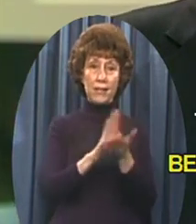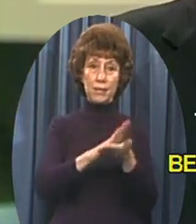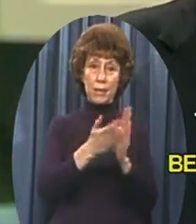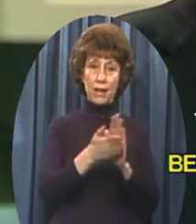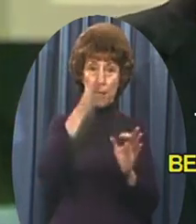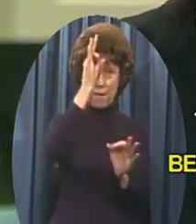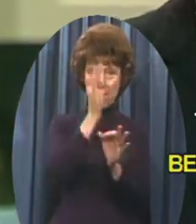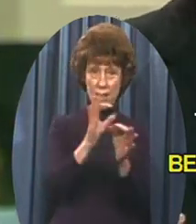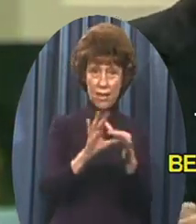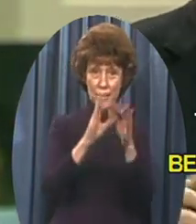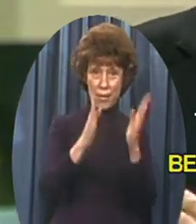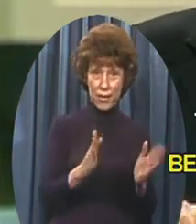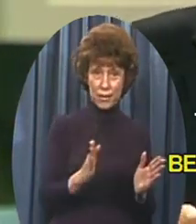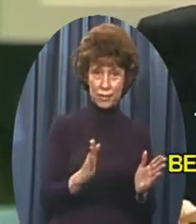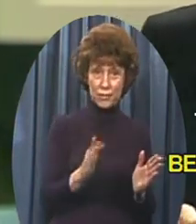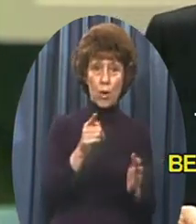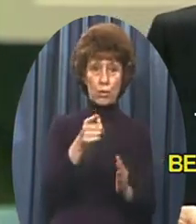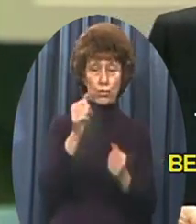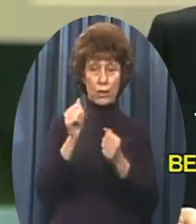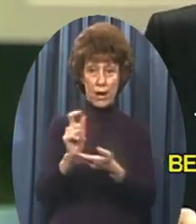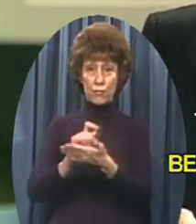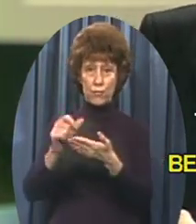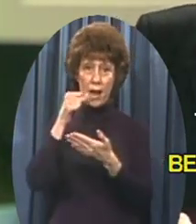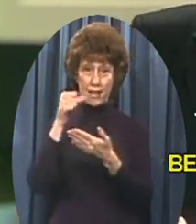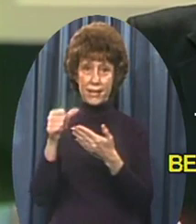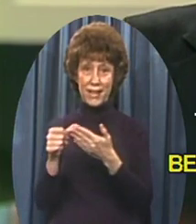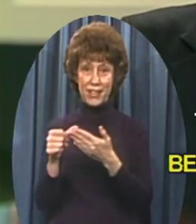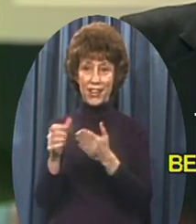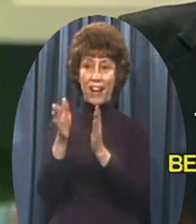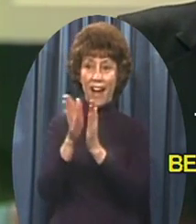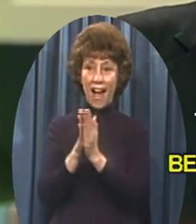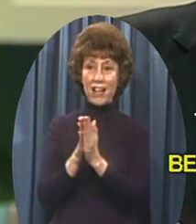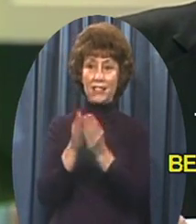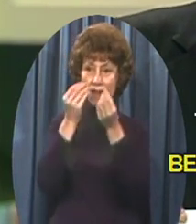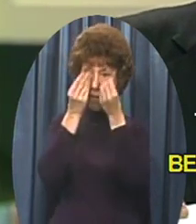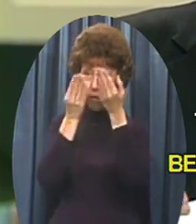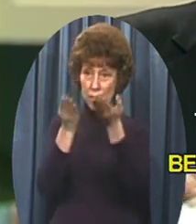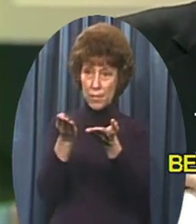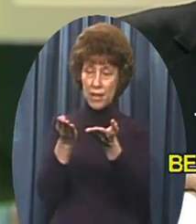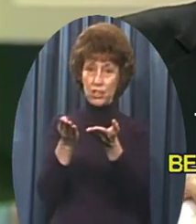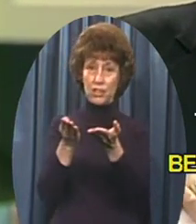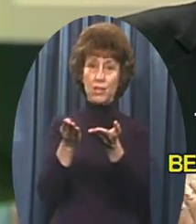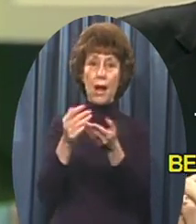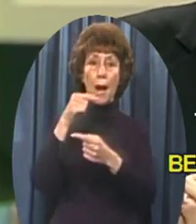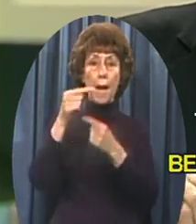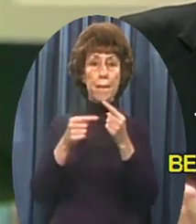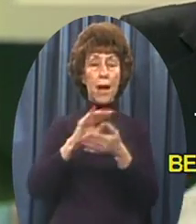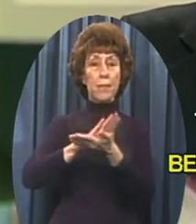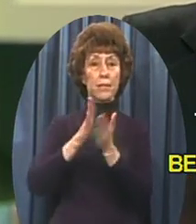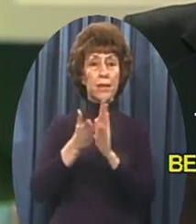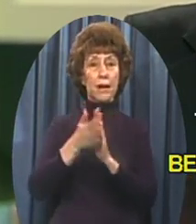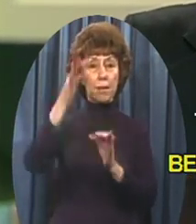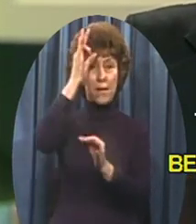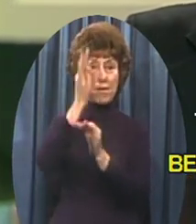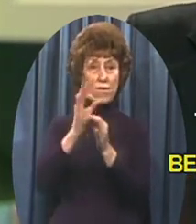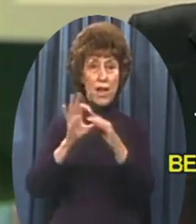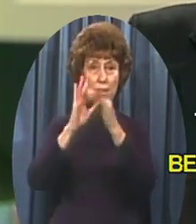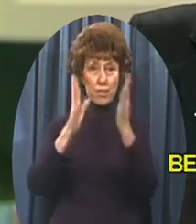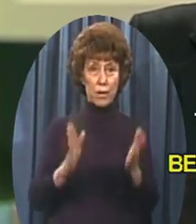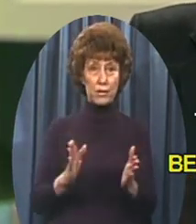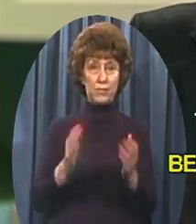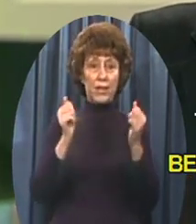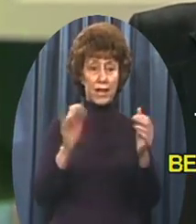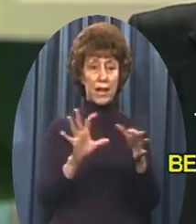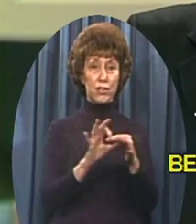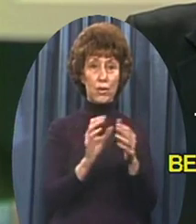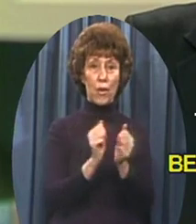all about it. Whoever answers the phone will explain to you what a faith partner is. And then if you want to join the team, you can do that. And I hope that